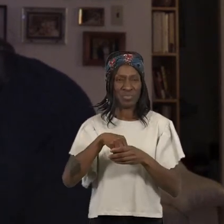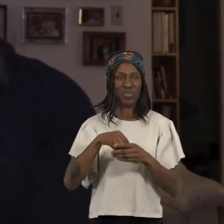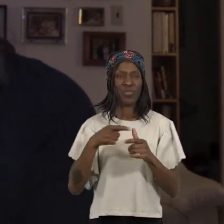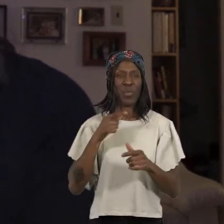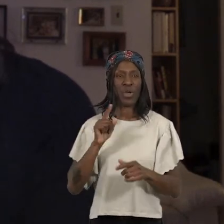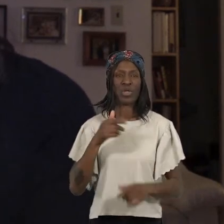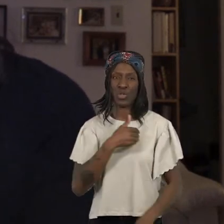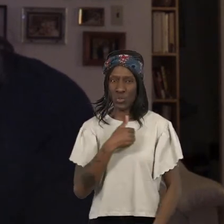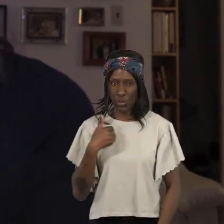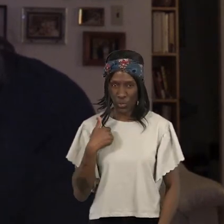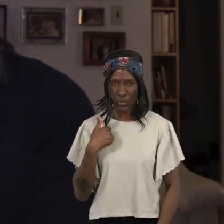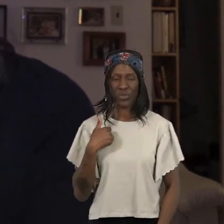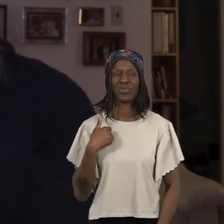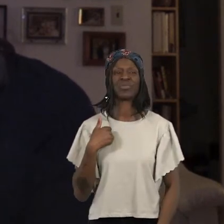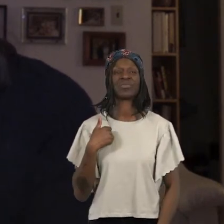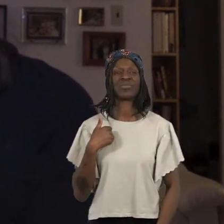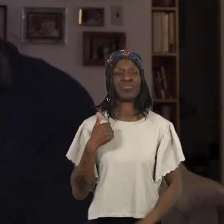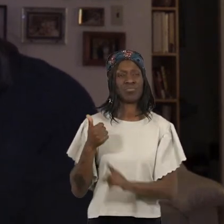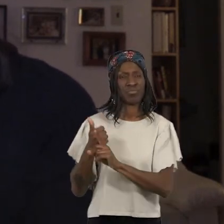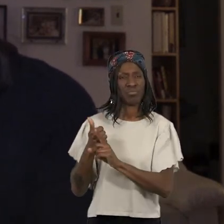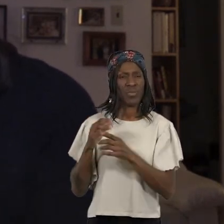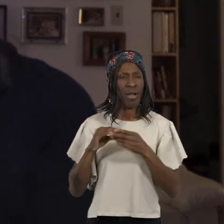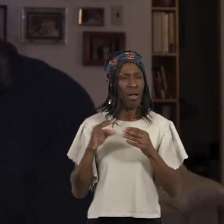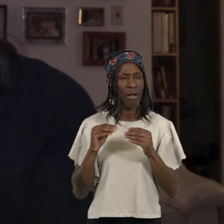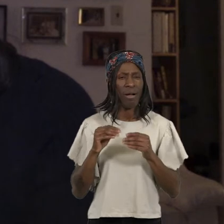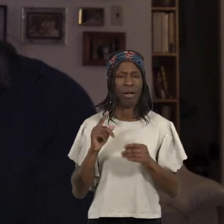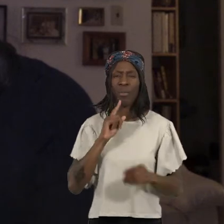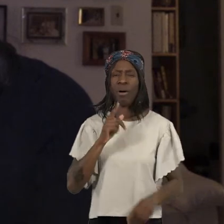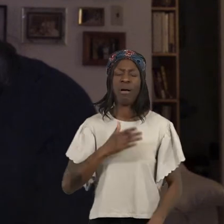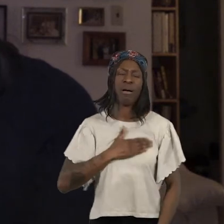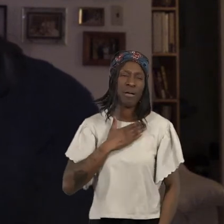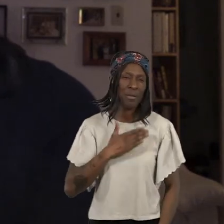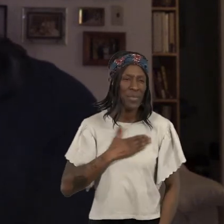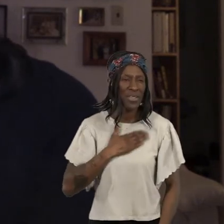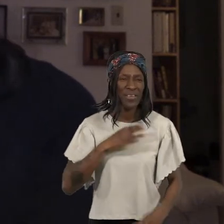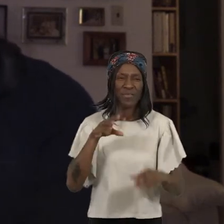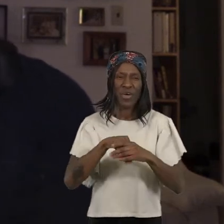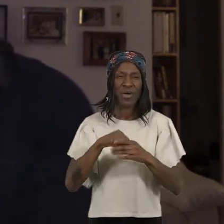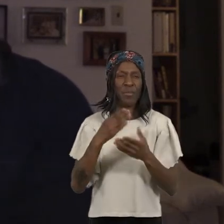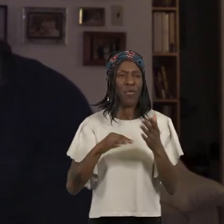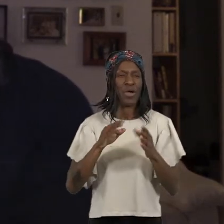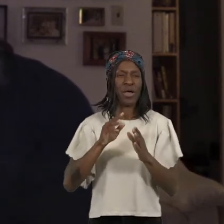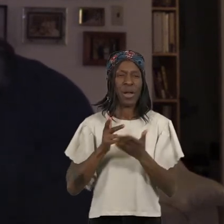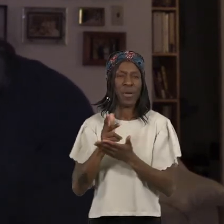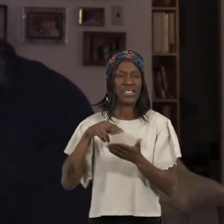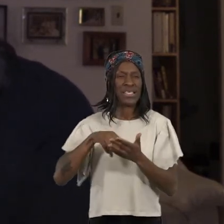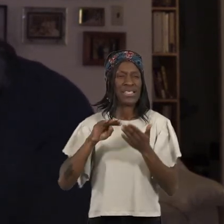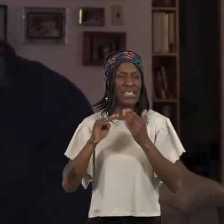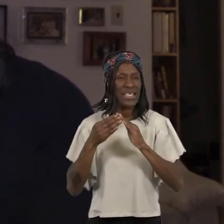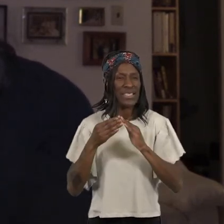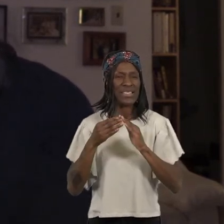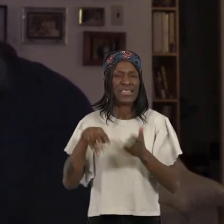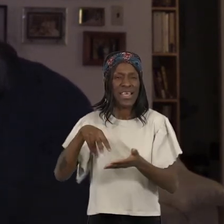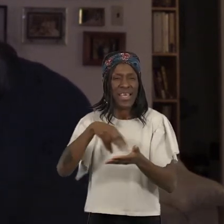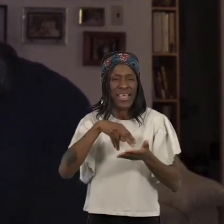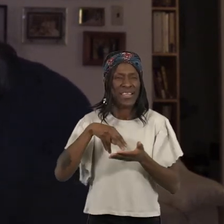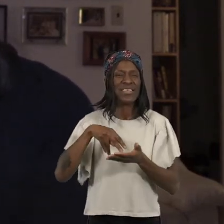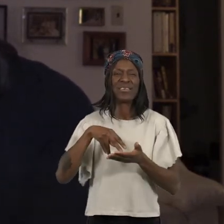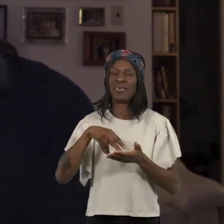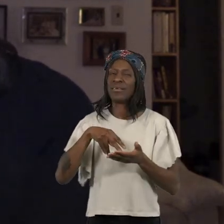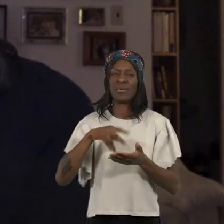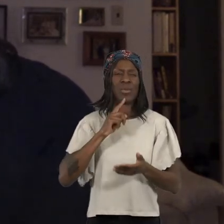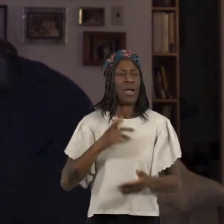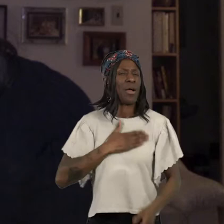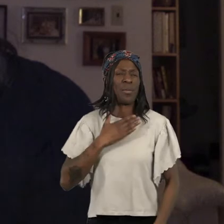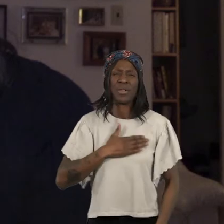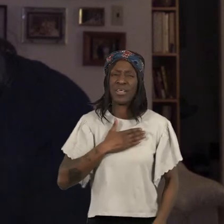Allen, who participates from Toronto. Taryn says she is so happy to be a part of the Propeller dance community, and